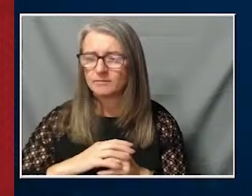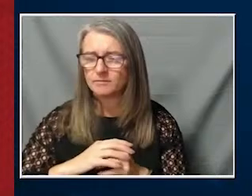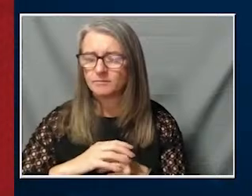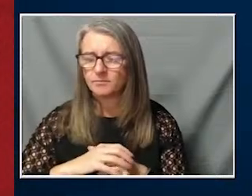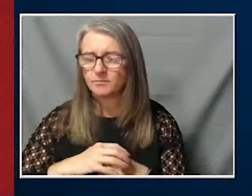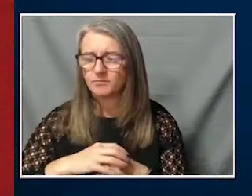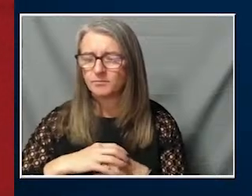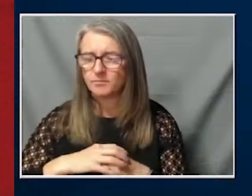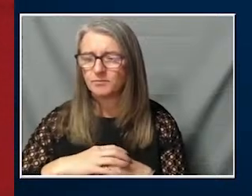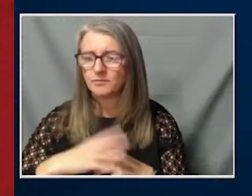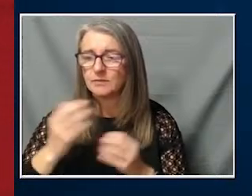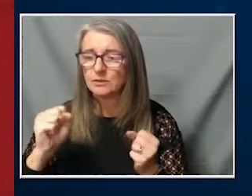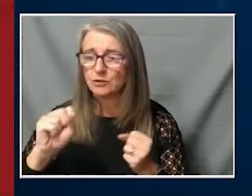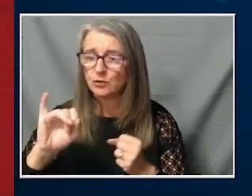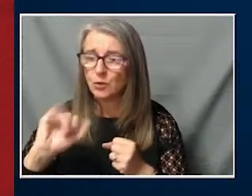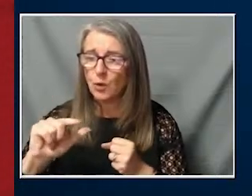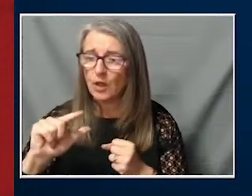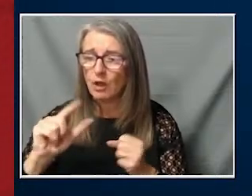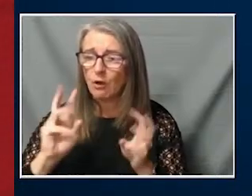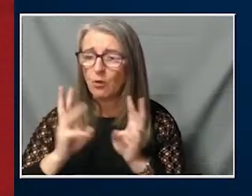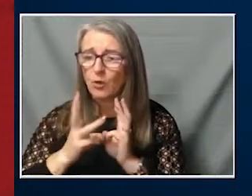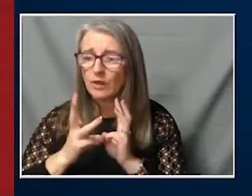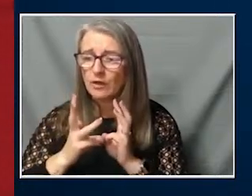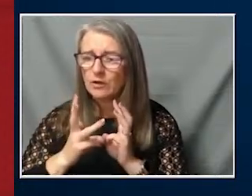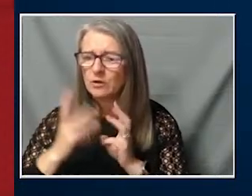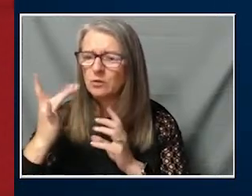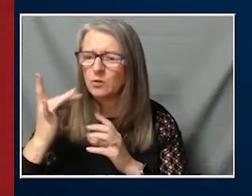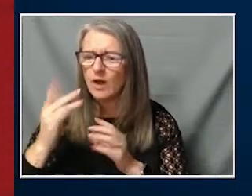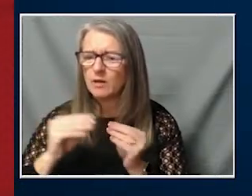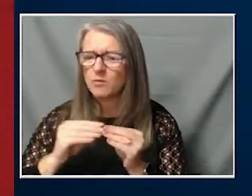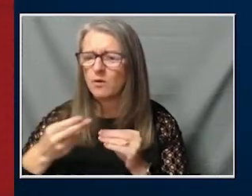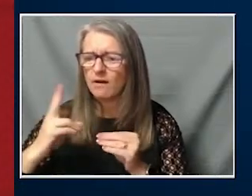it have to do with the soil, the weather? Kind of help us understand that.